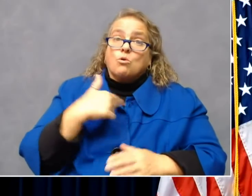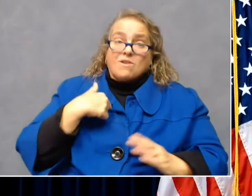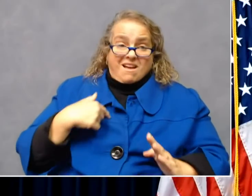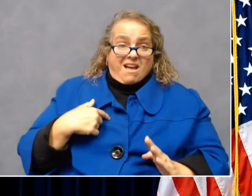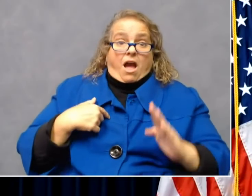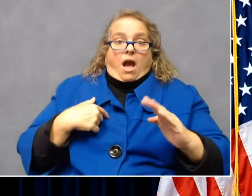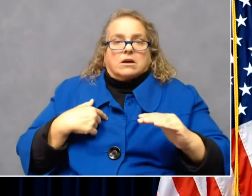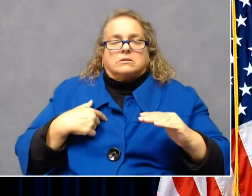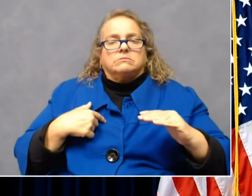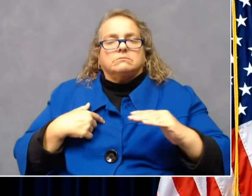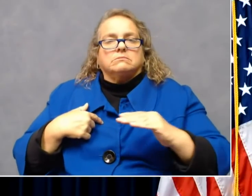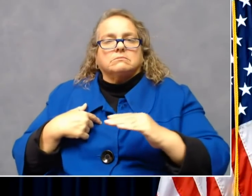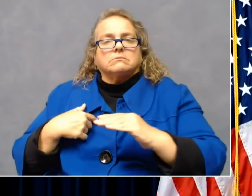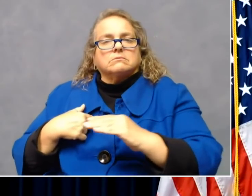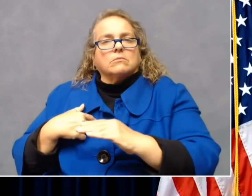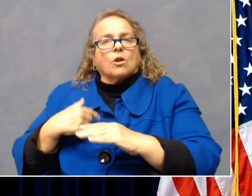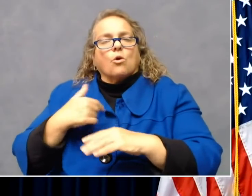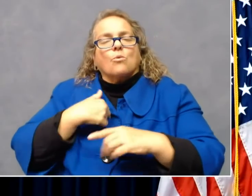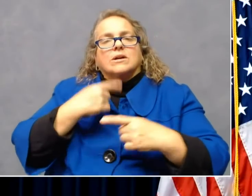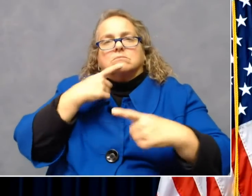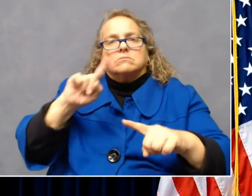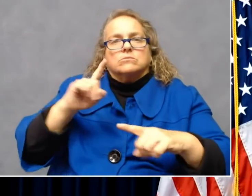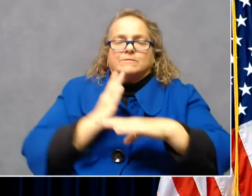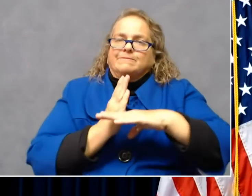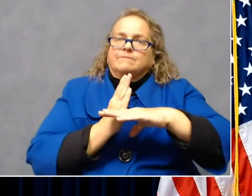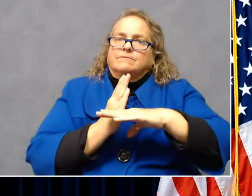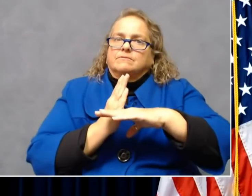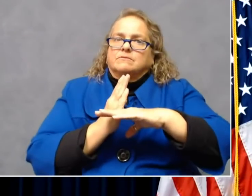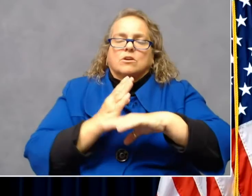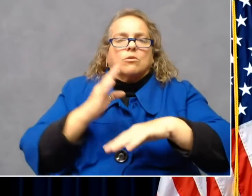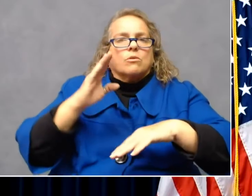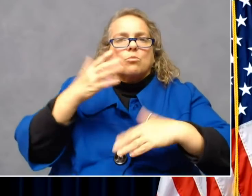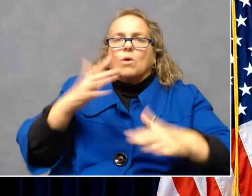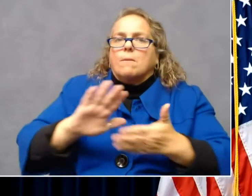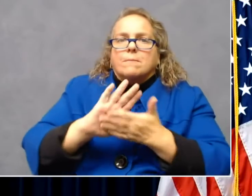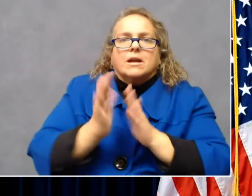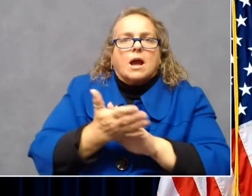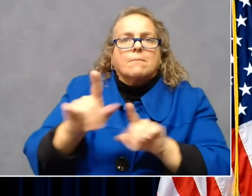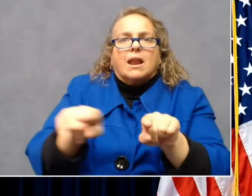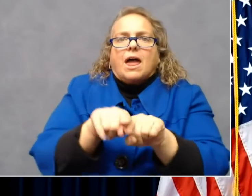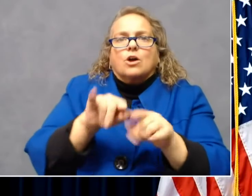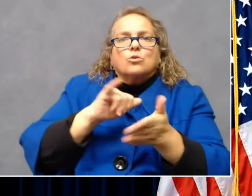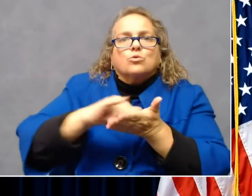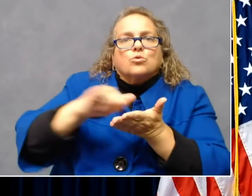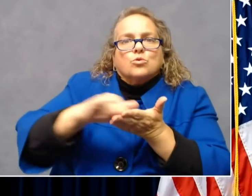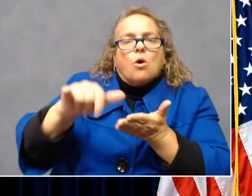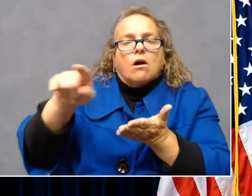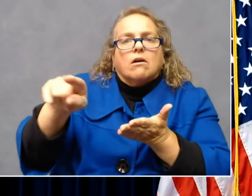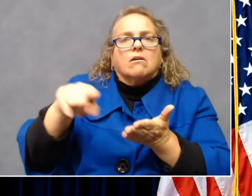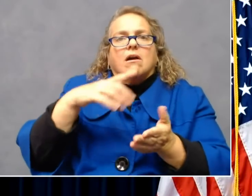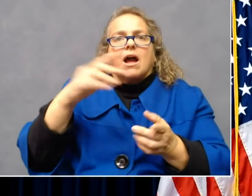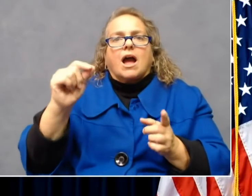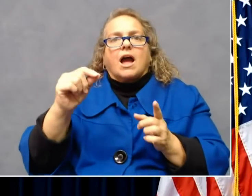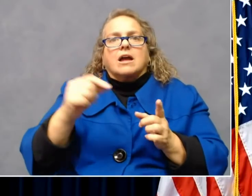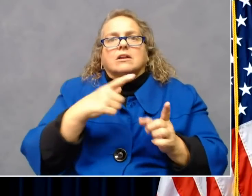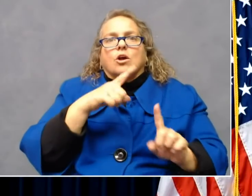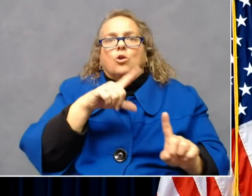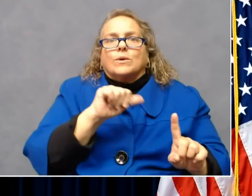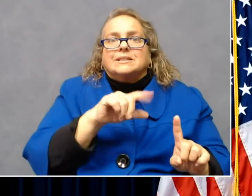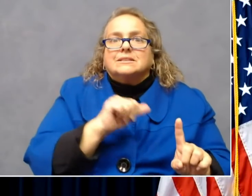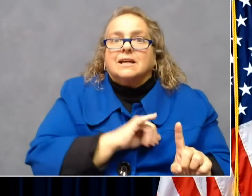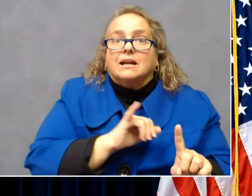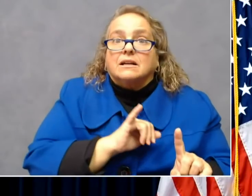did, where they experienced significant death. In July, we prevented Kentucky from becoming what